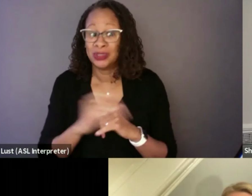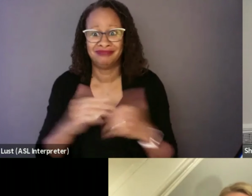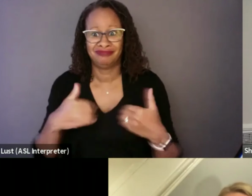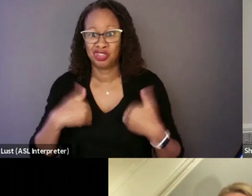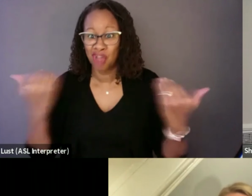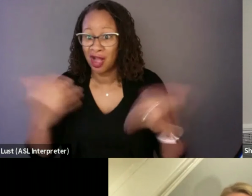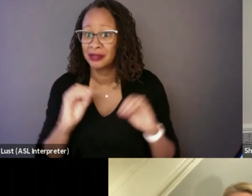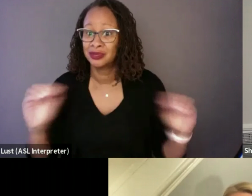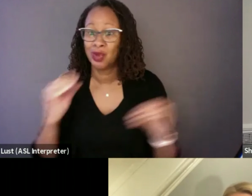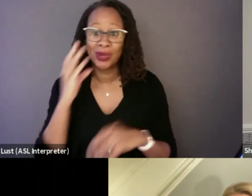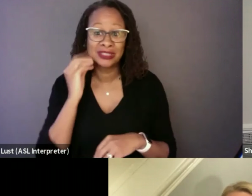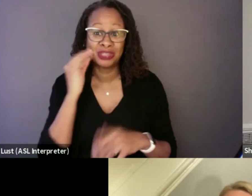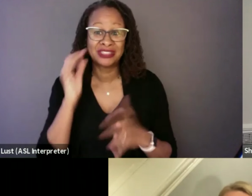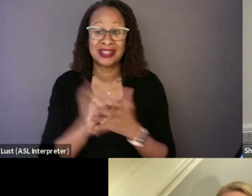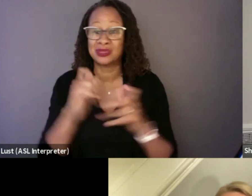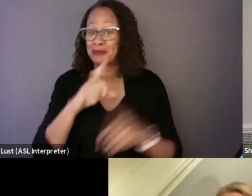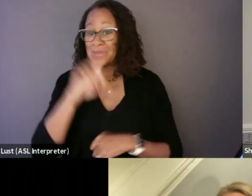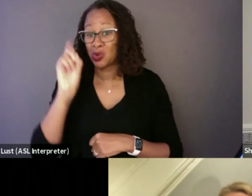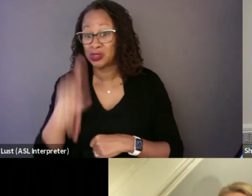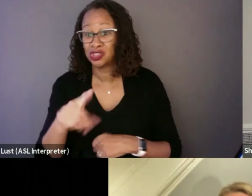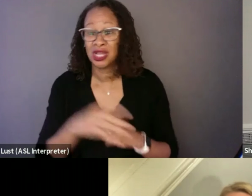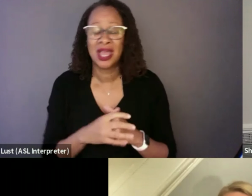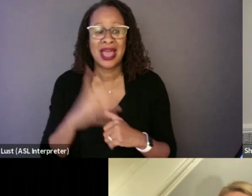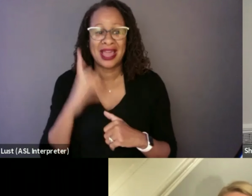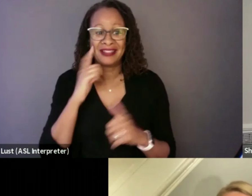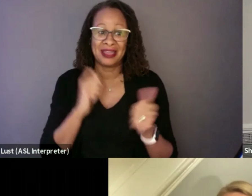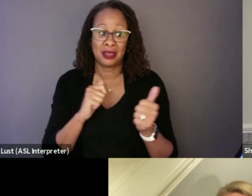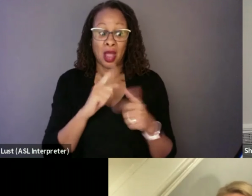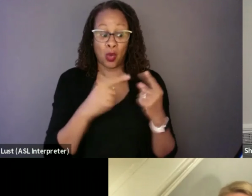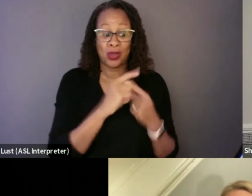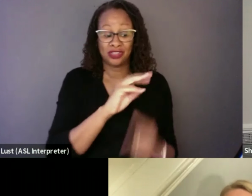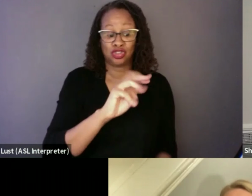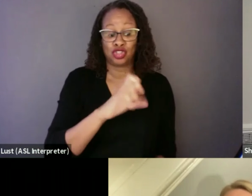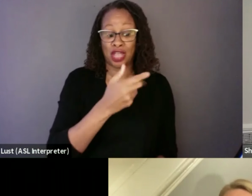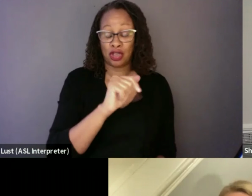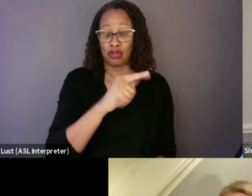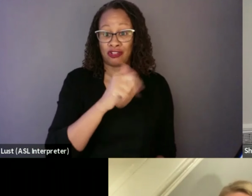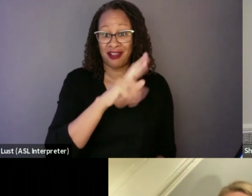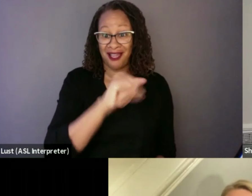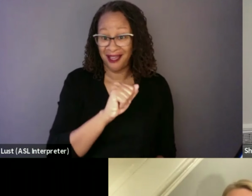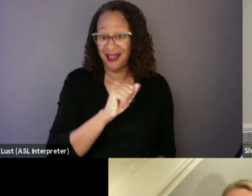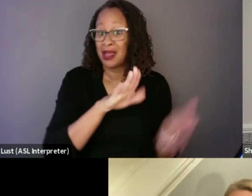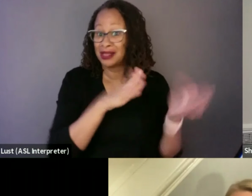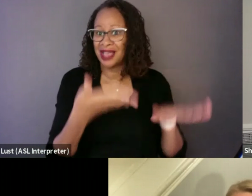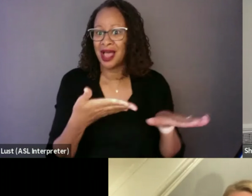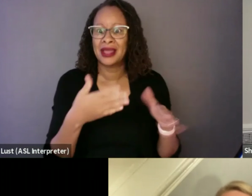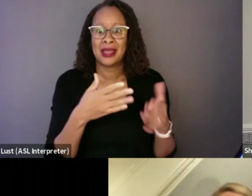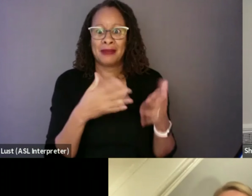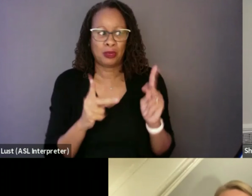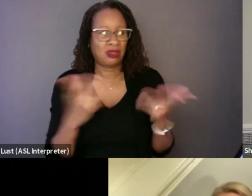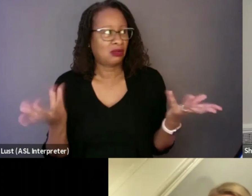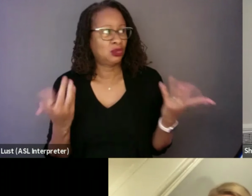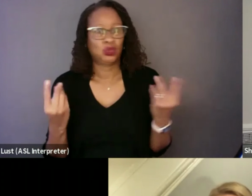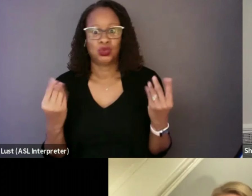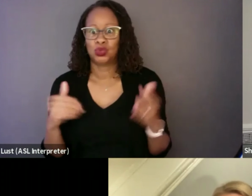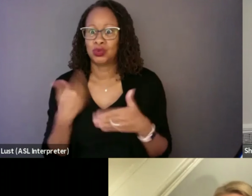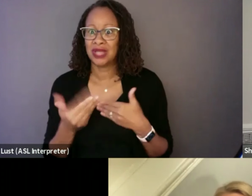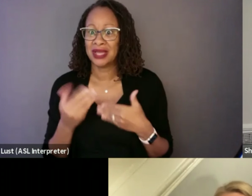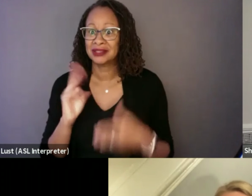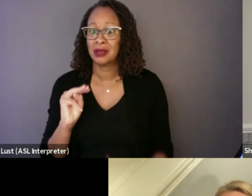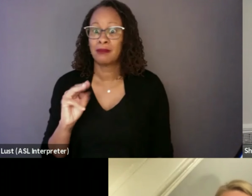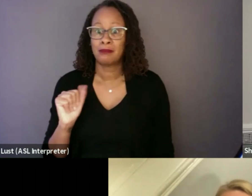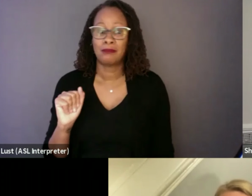think the passing of Tsvangirai sort of left everyone with what now? You know, Mugabe is gone. Everybody wanted